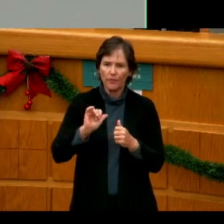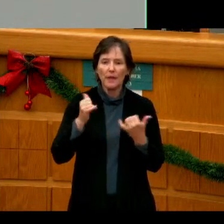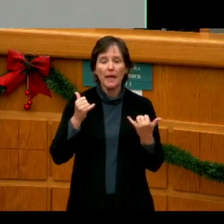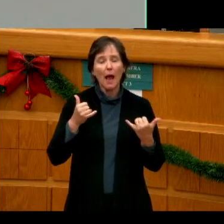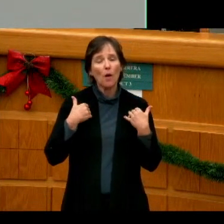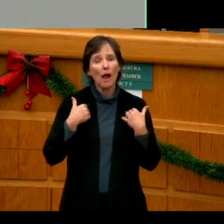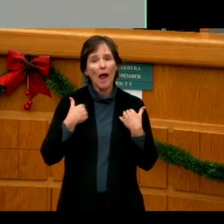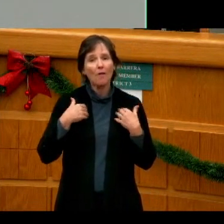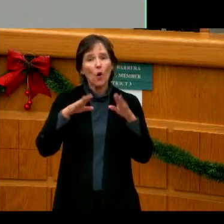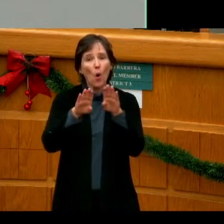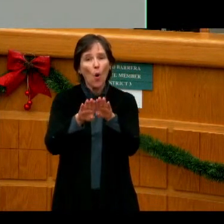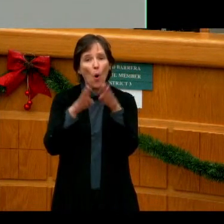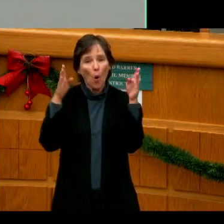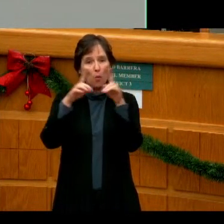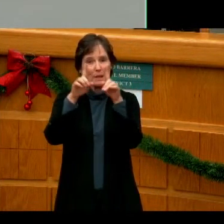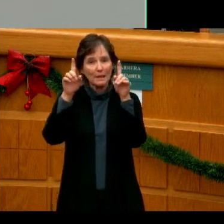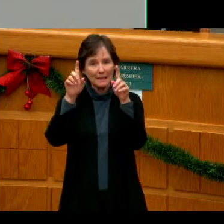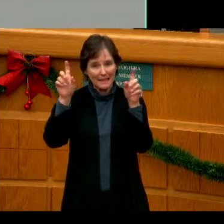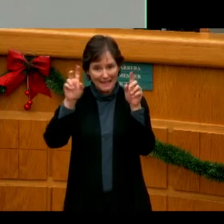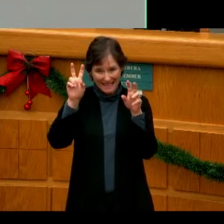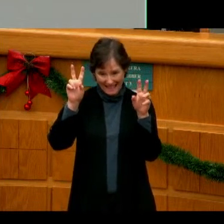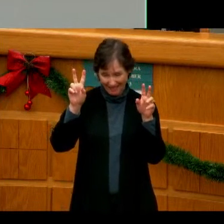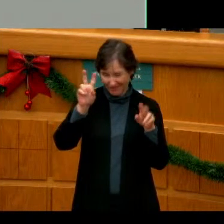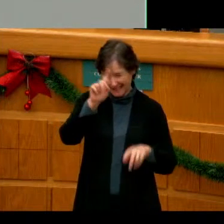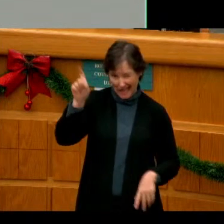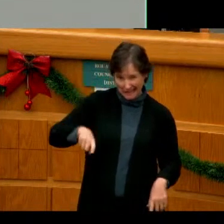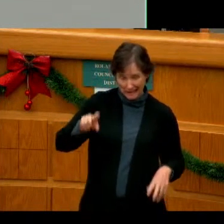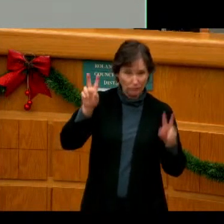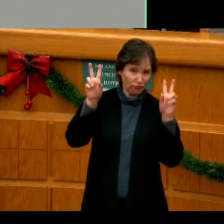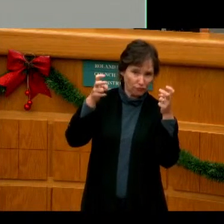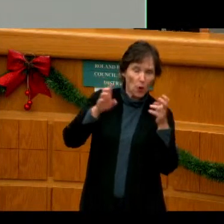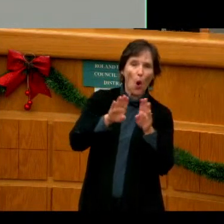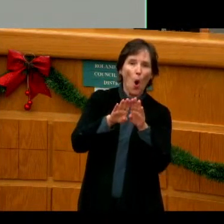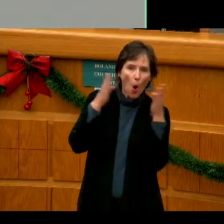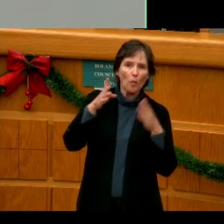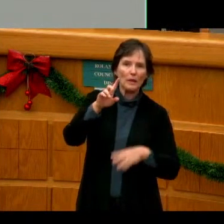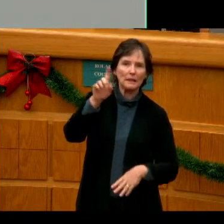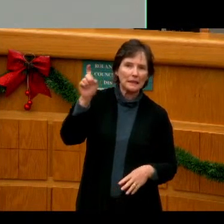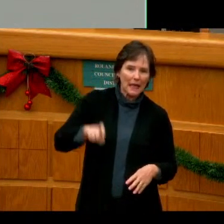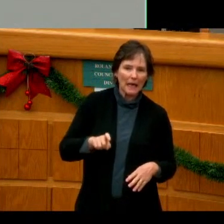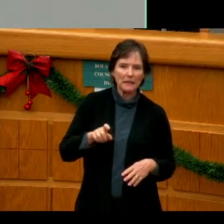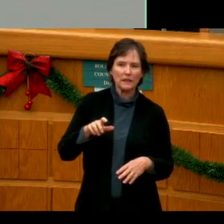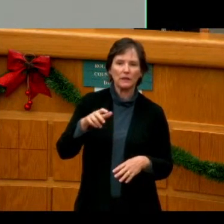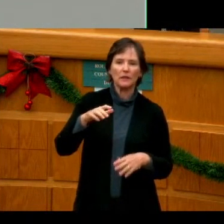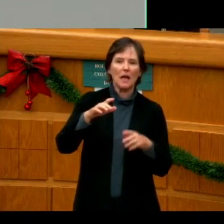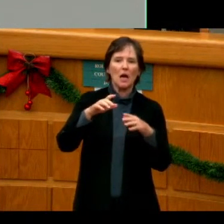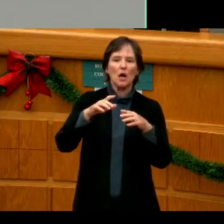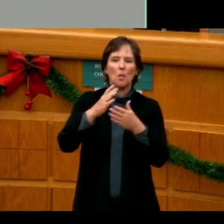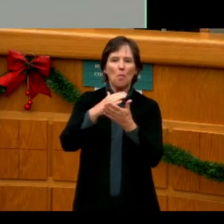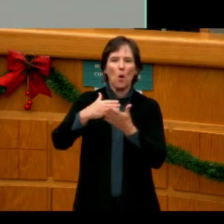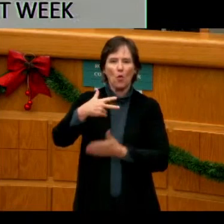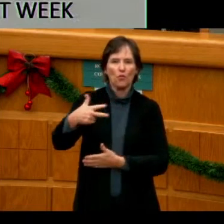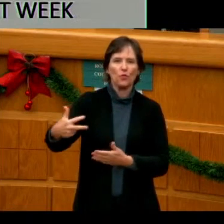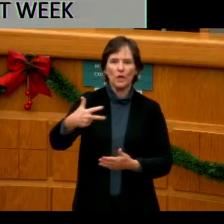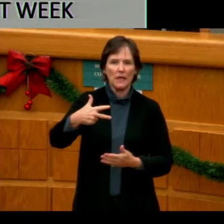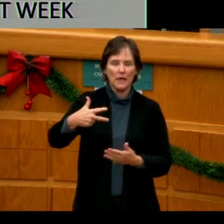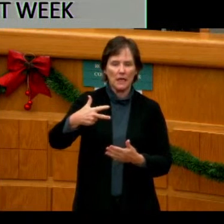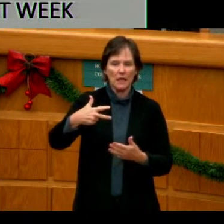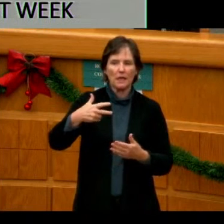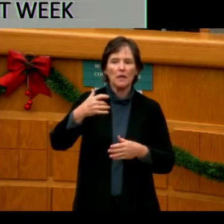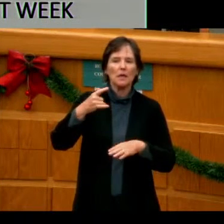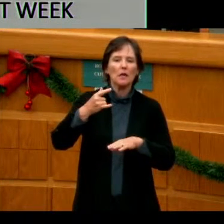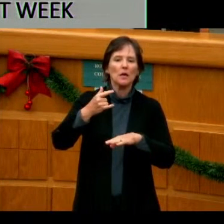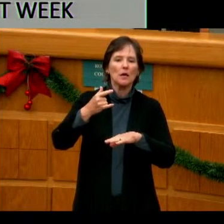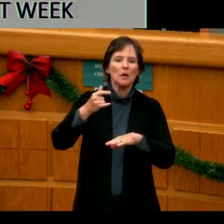3, which means that about 75% capacity is allowed in most businesses, and bars are open